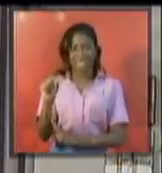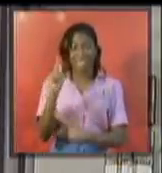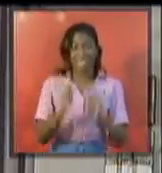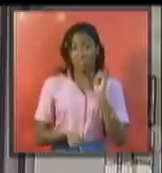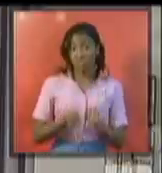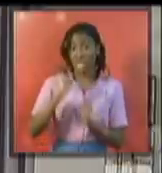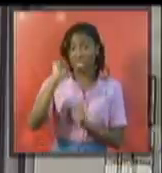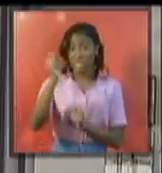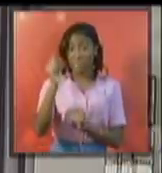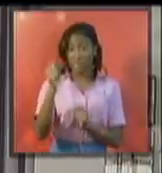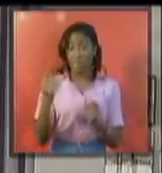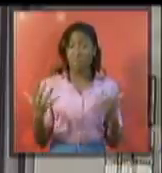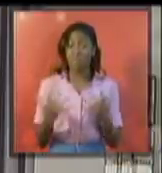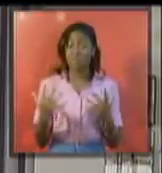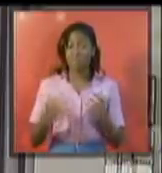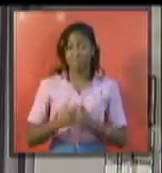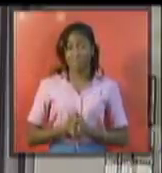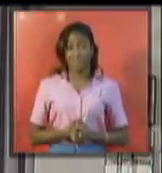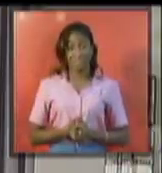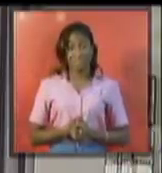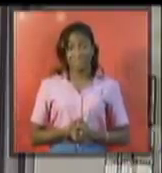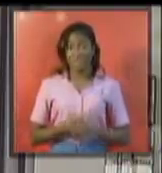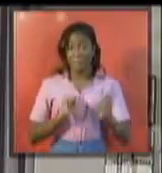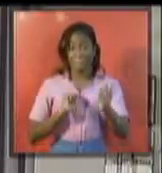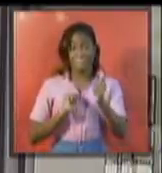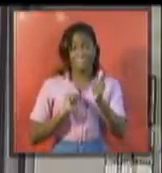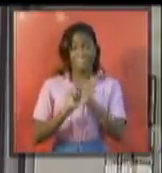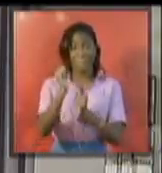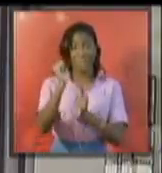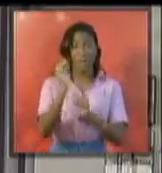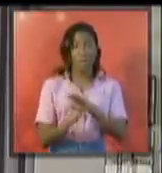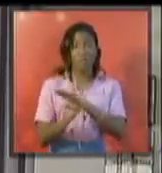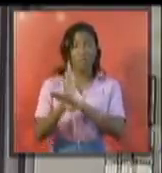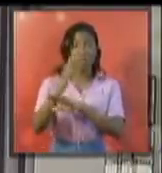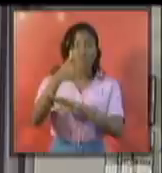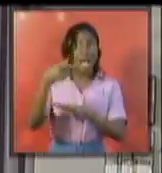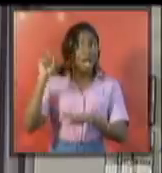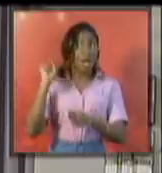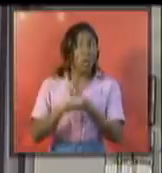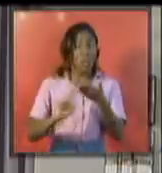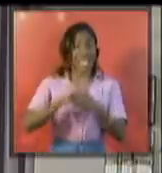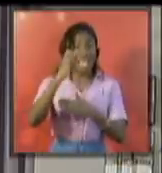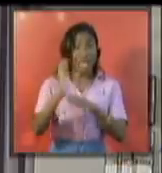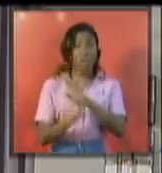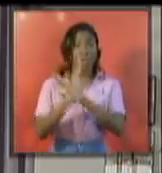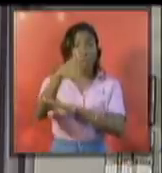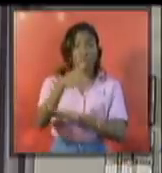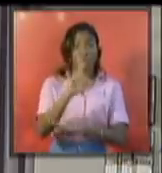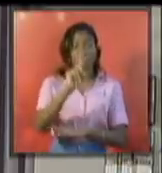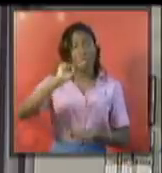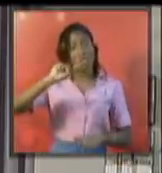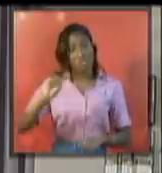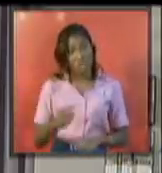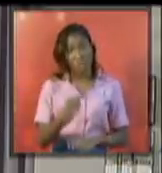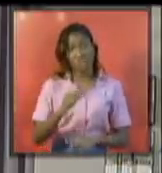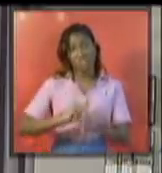has achieved an unenviable milestone where over the weekend we would have reached our 1,000th case of